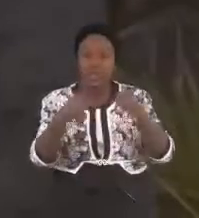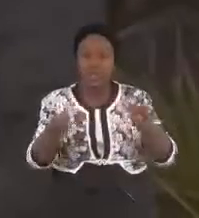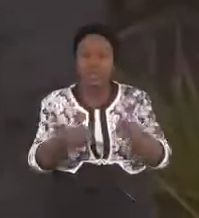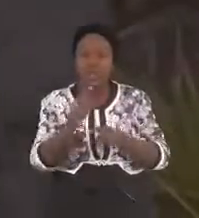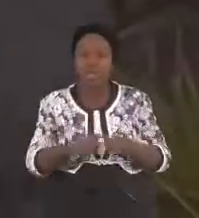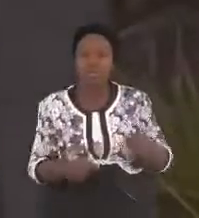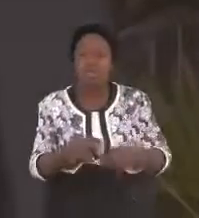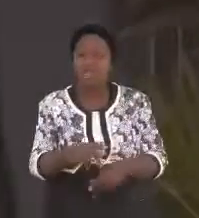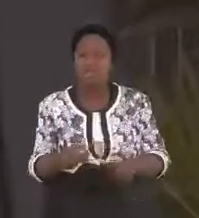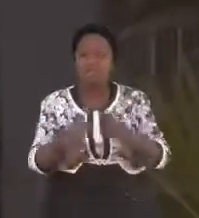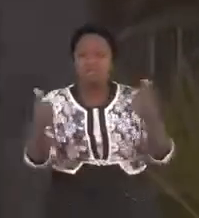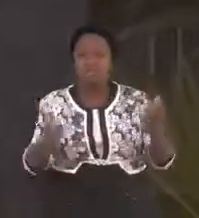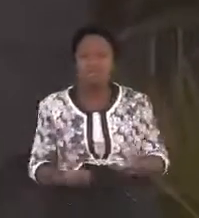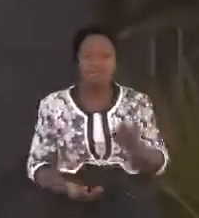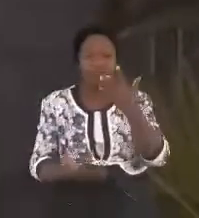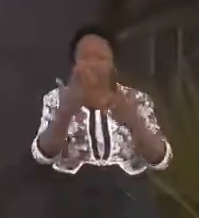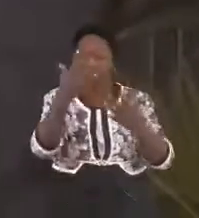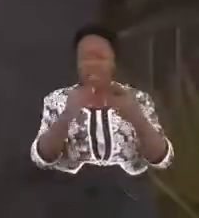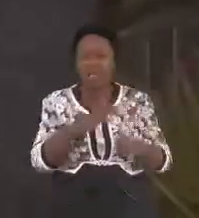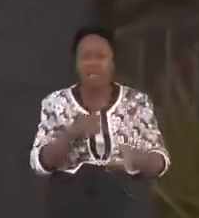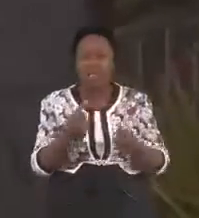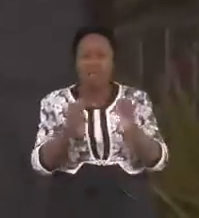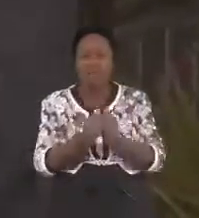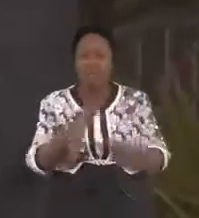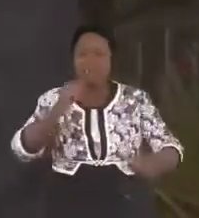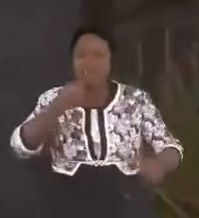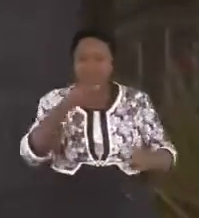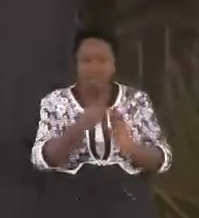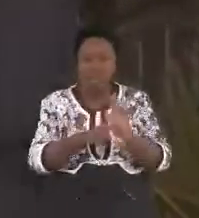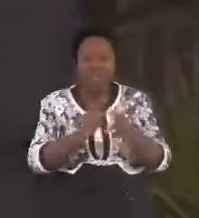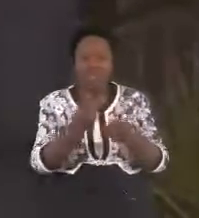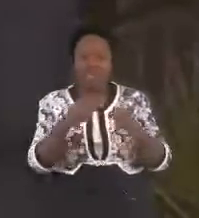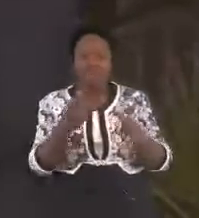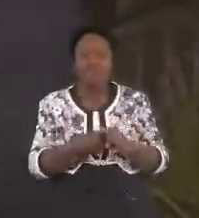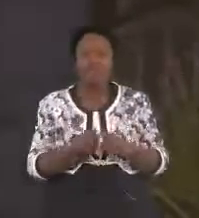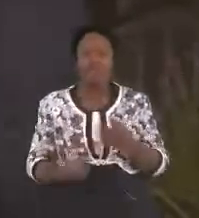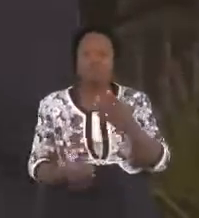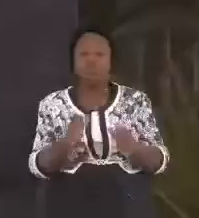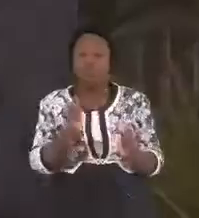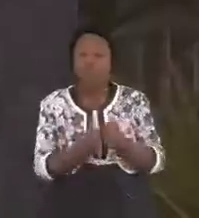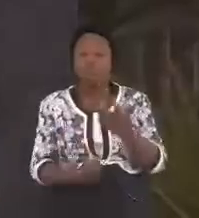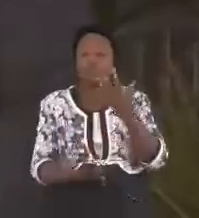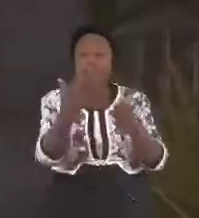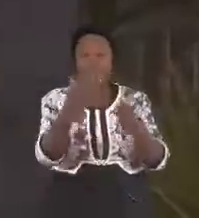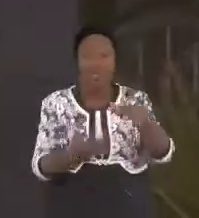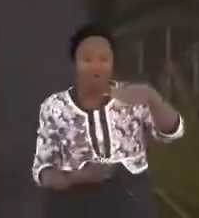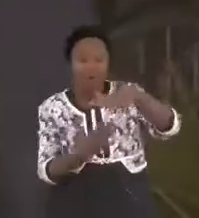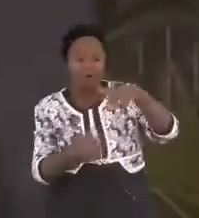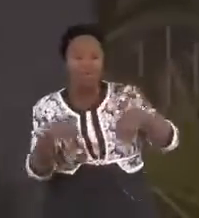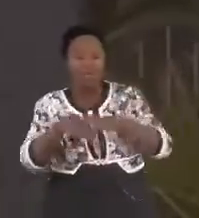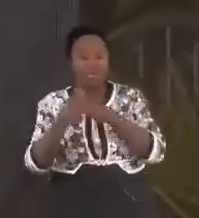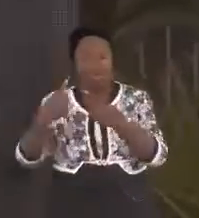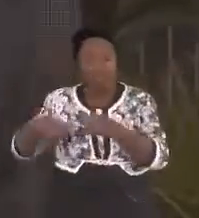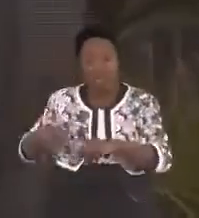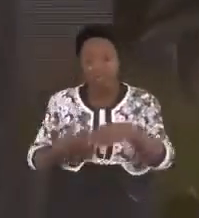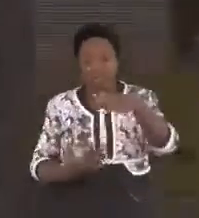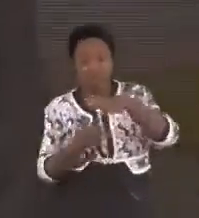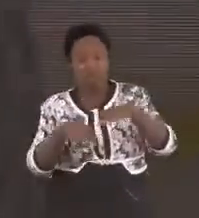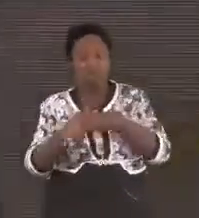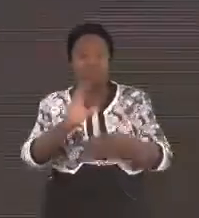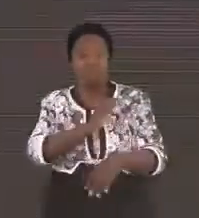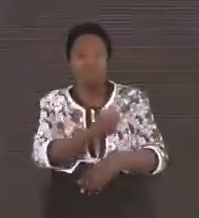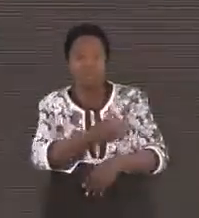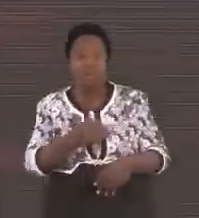came with pharmacy it came with fire burning inside his soul and bonnie in his